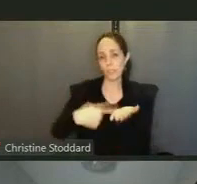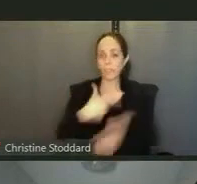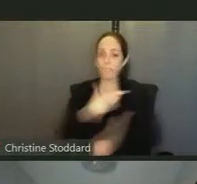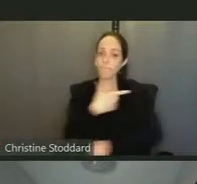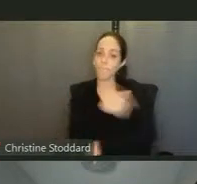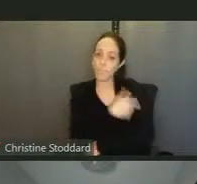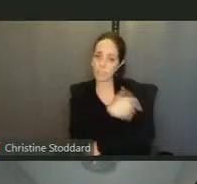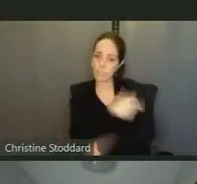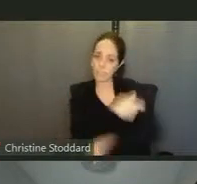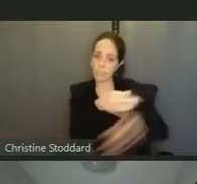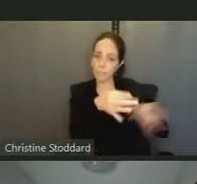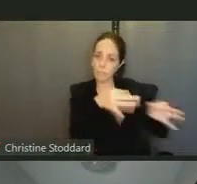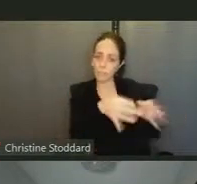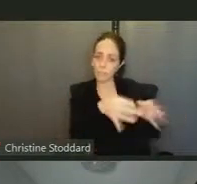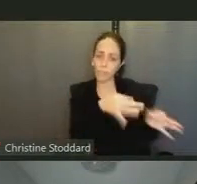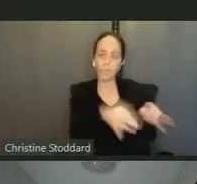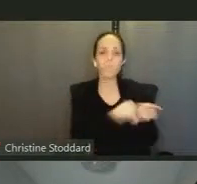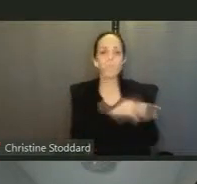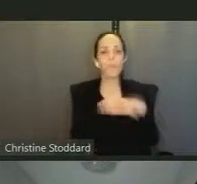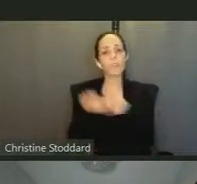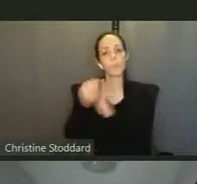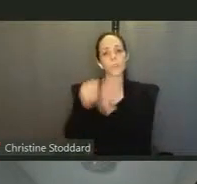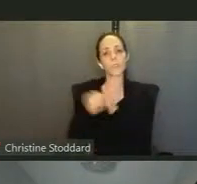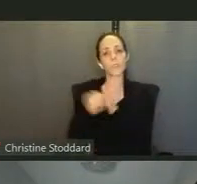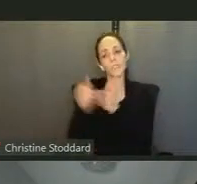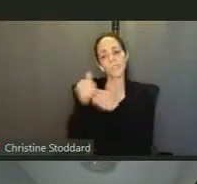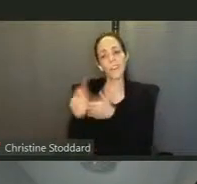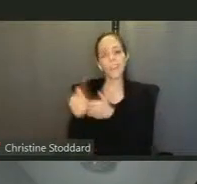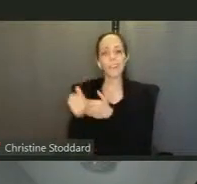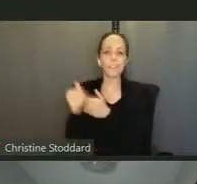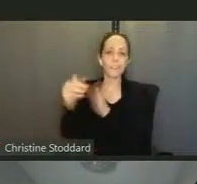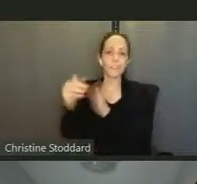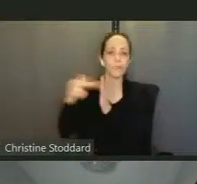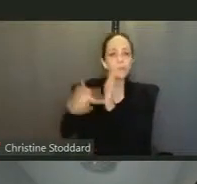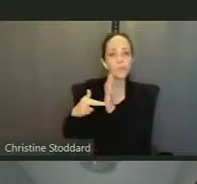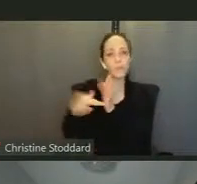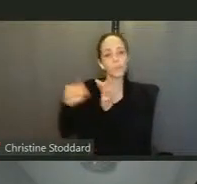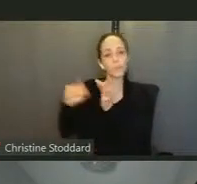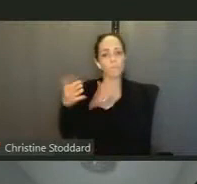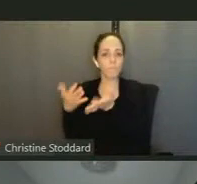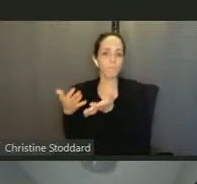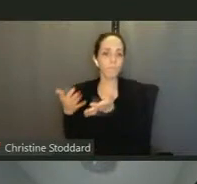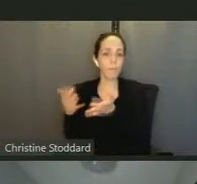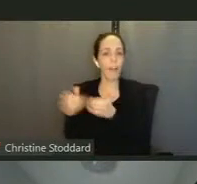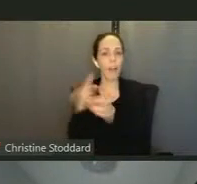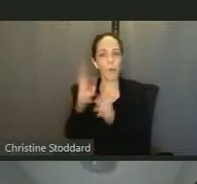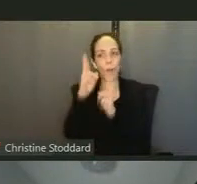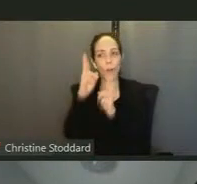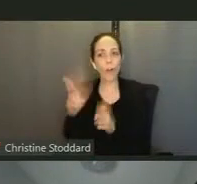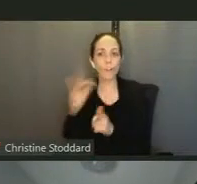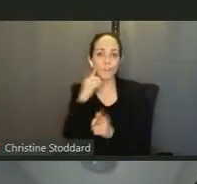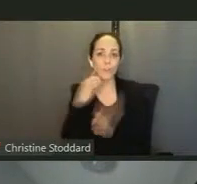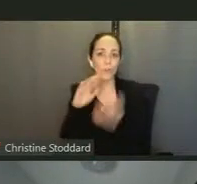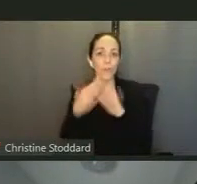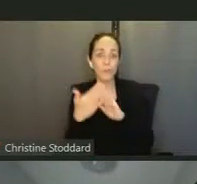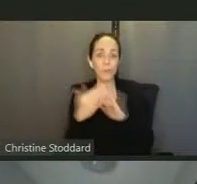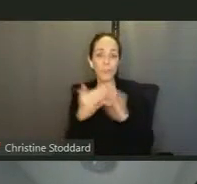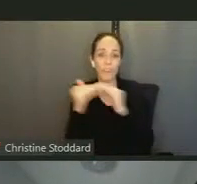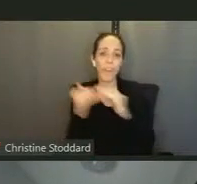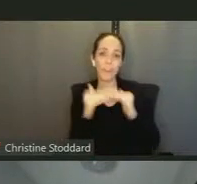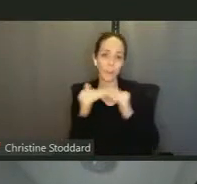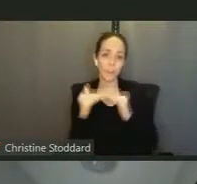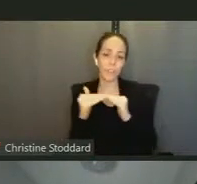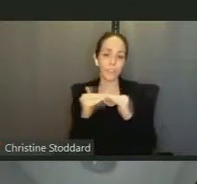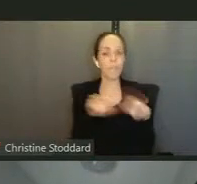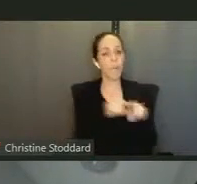how we're following the state's guidance and directions in a way that honors that commitment to equity and community, as well as our